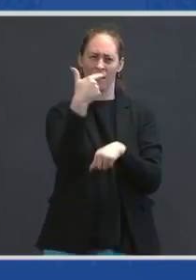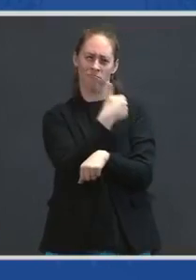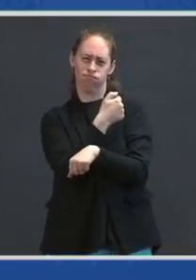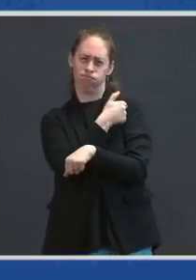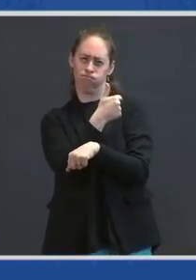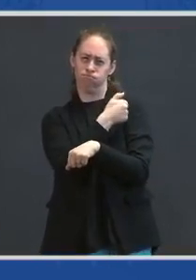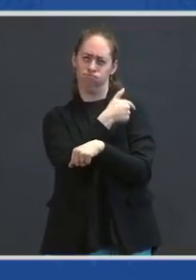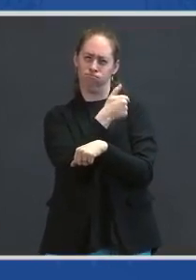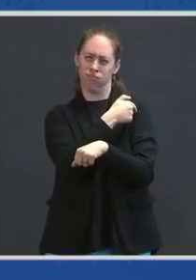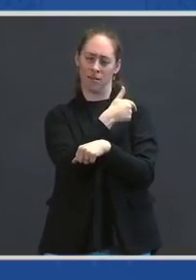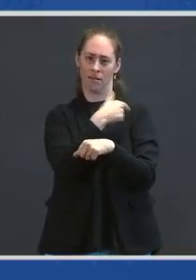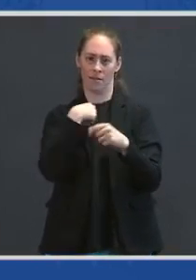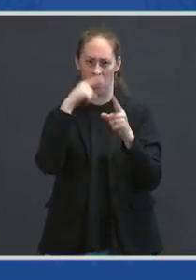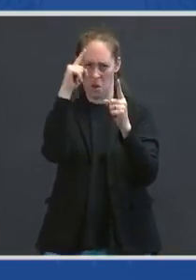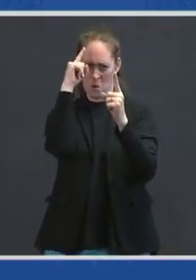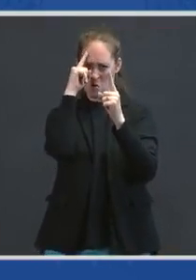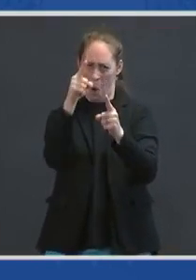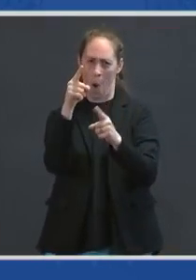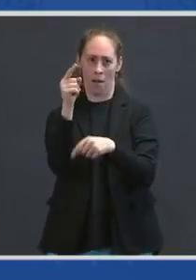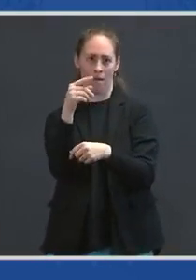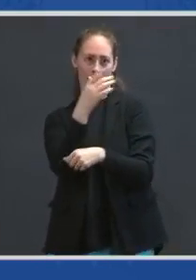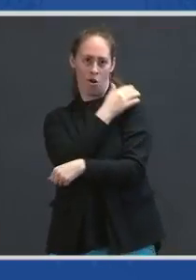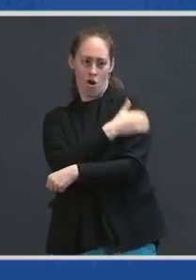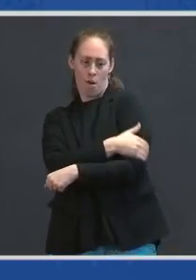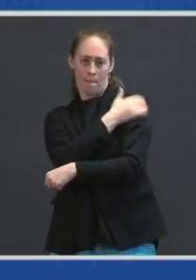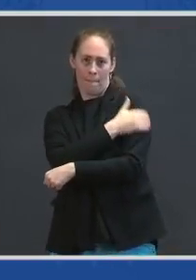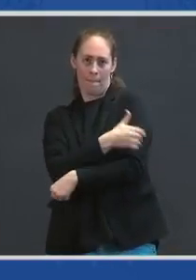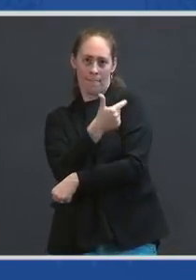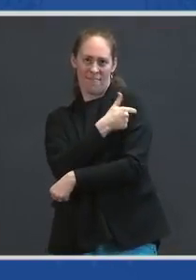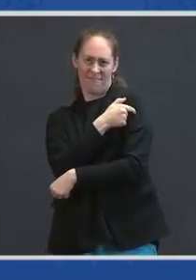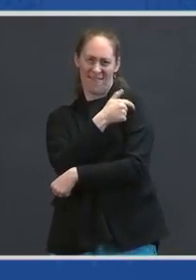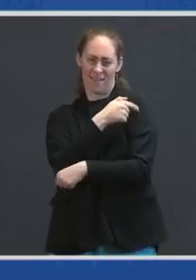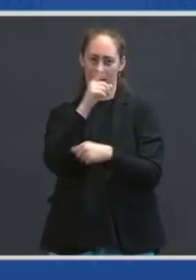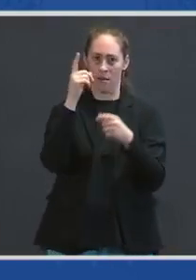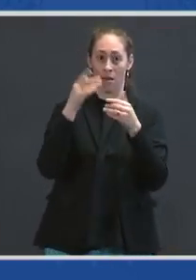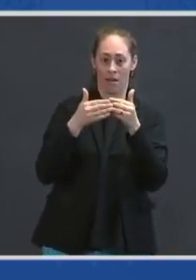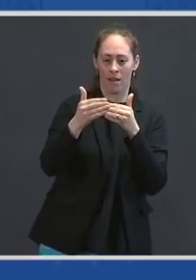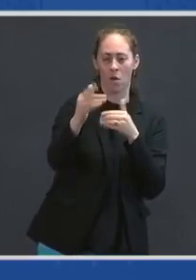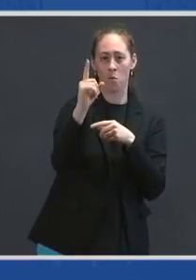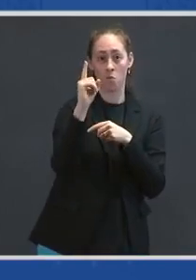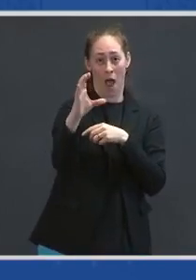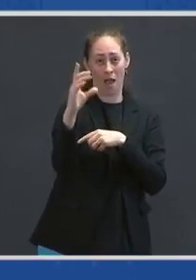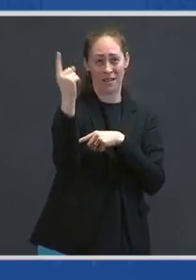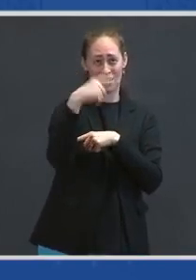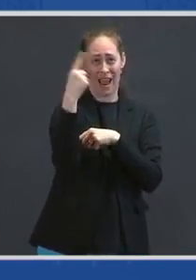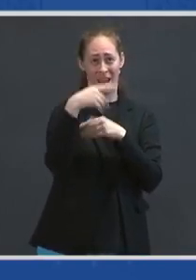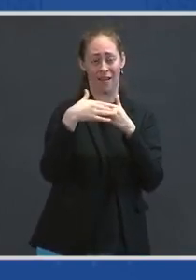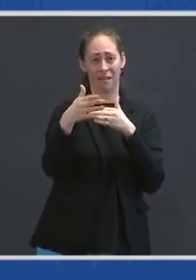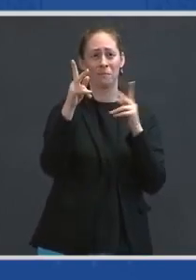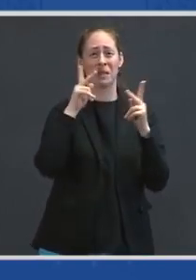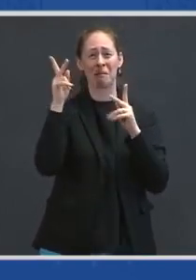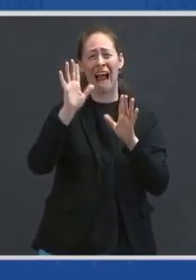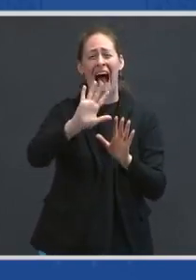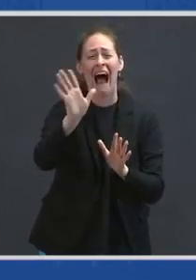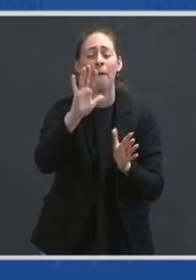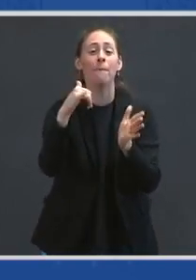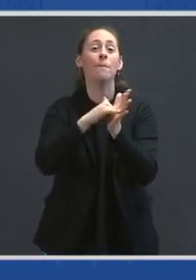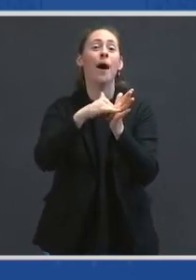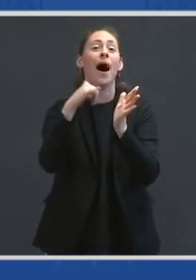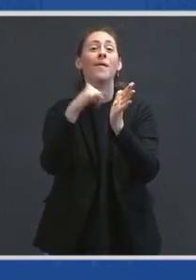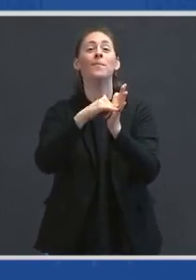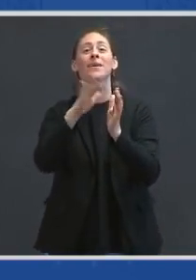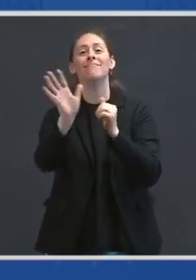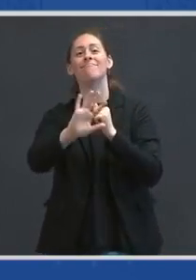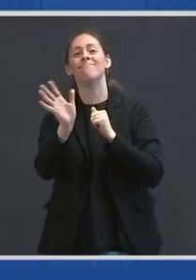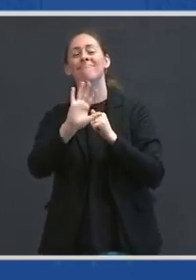my first 100 days as president. At first, critics said that goal was too ambitious. No one could do that. Then they said